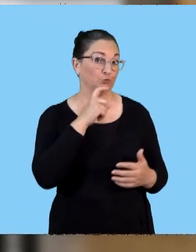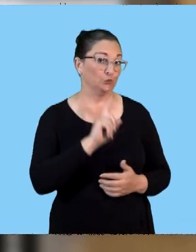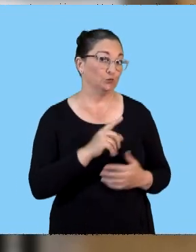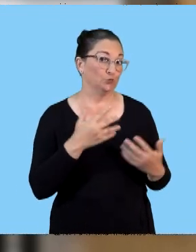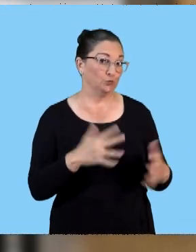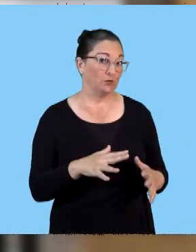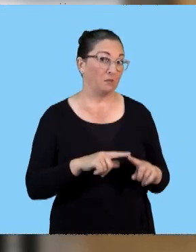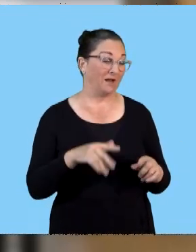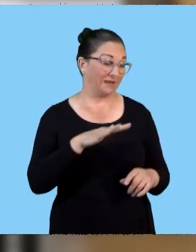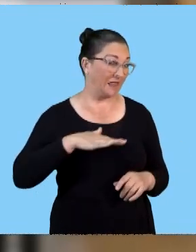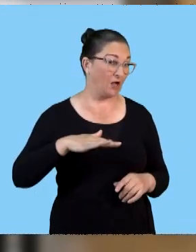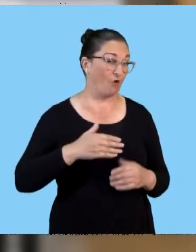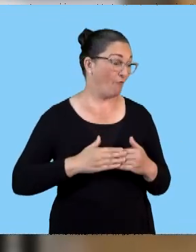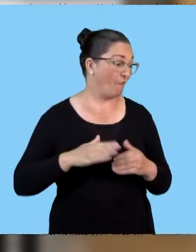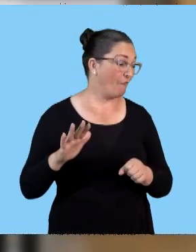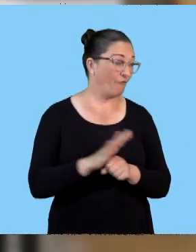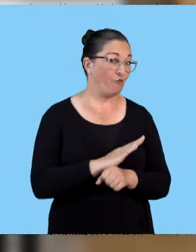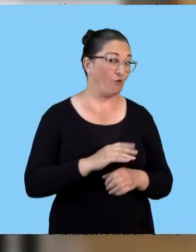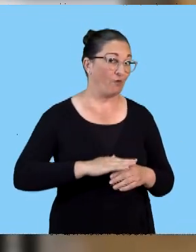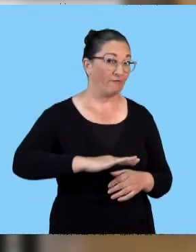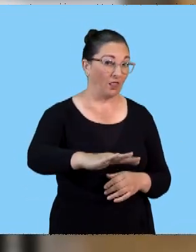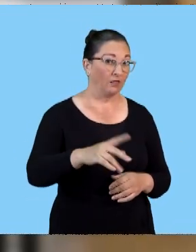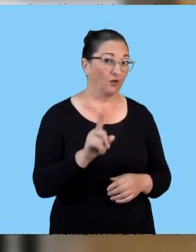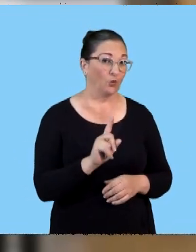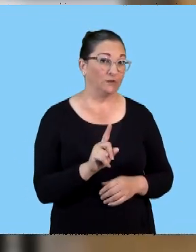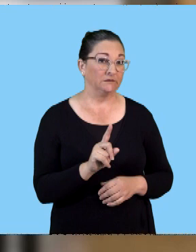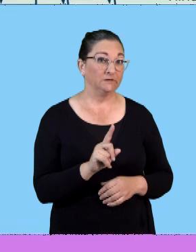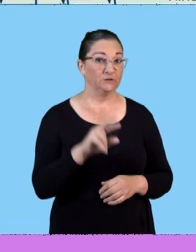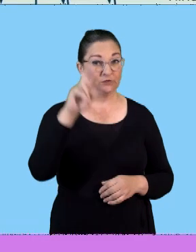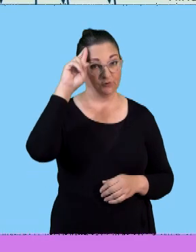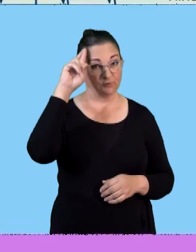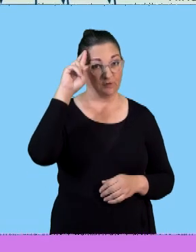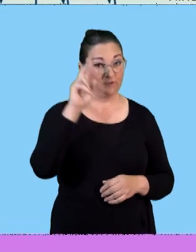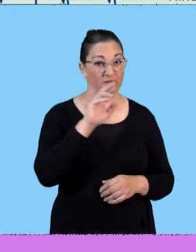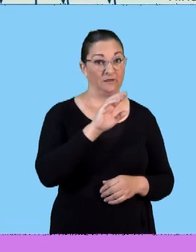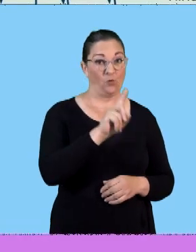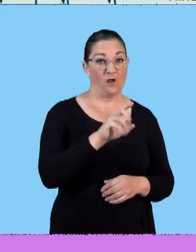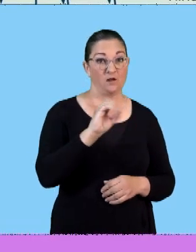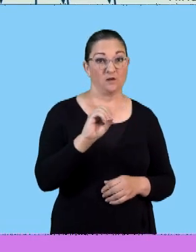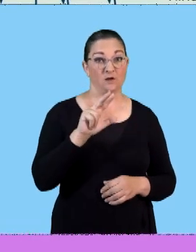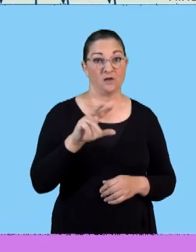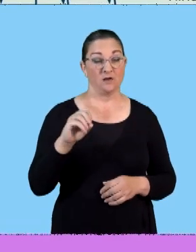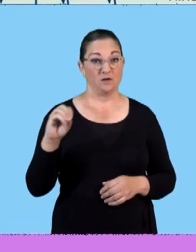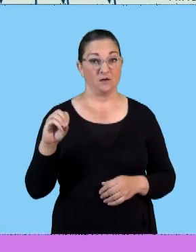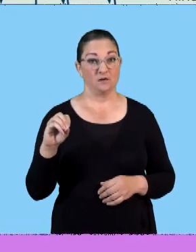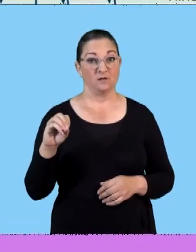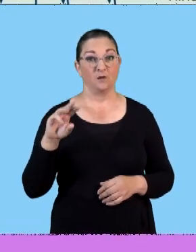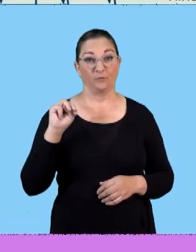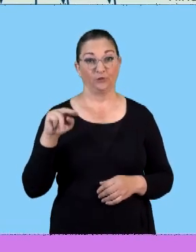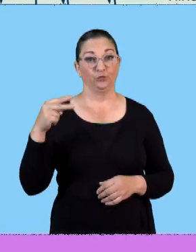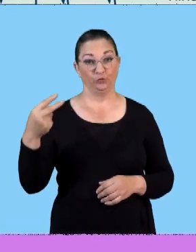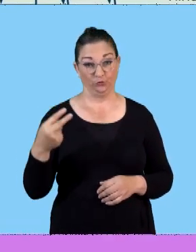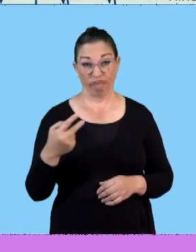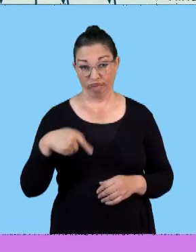said the area of the entire soccer field is what? So remember, that is 10,800